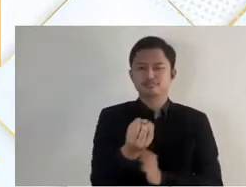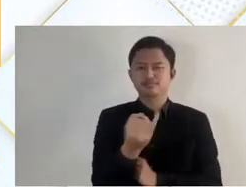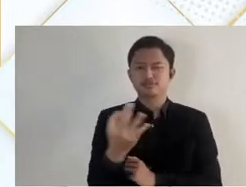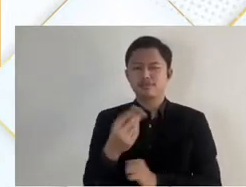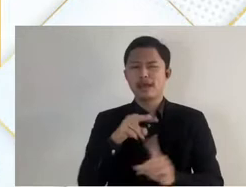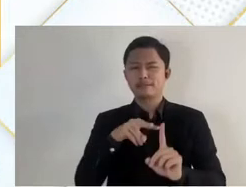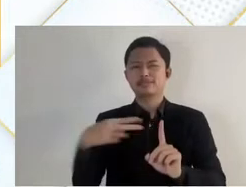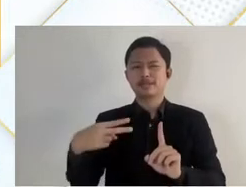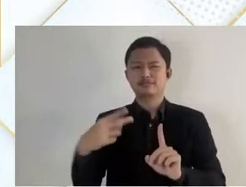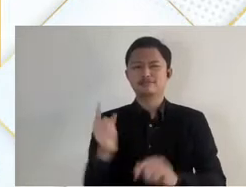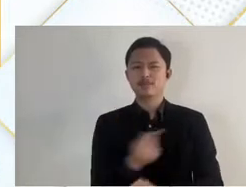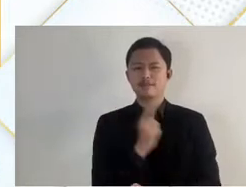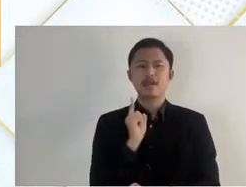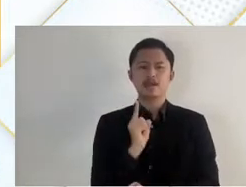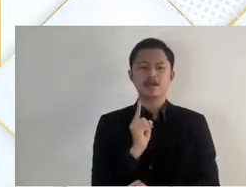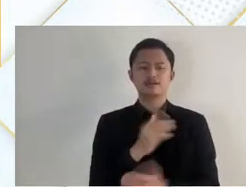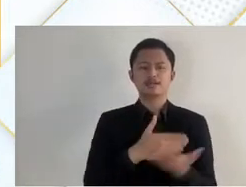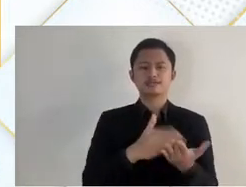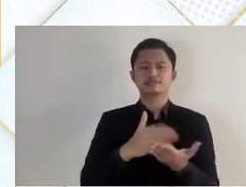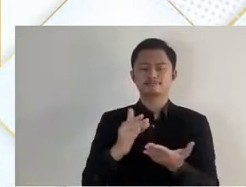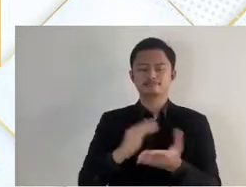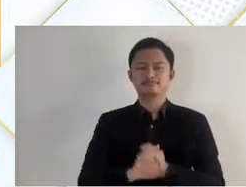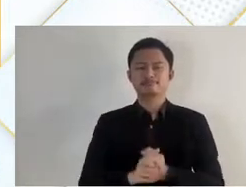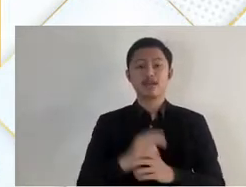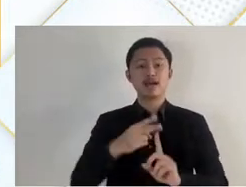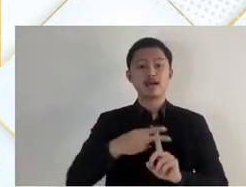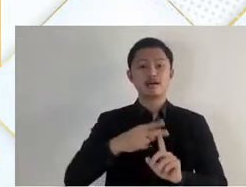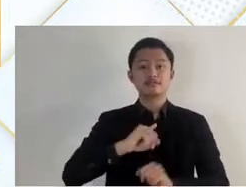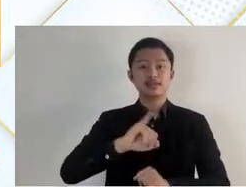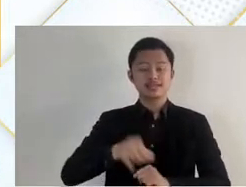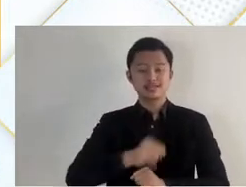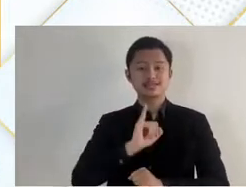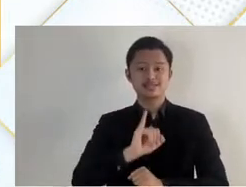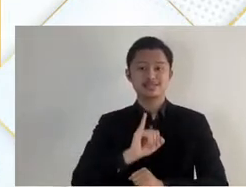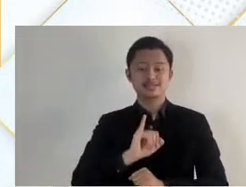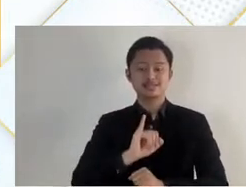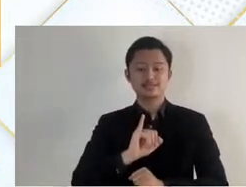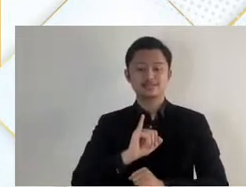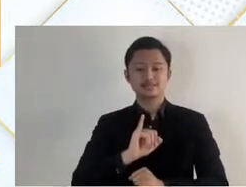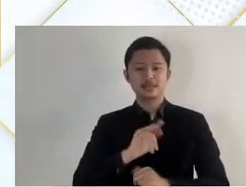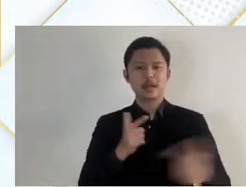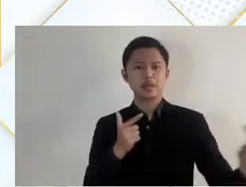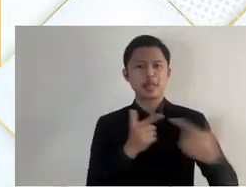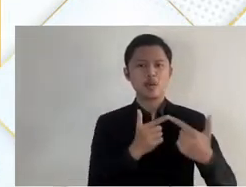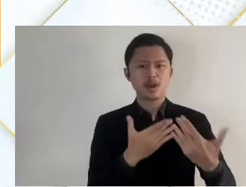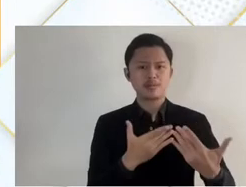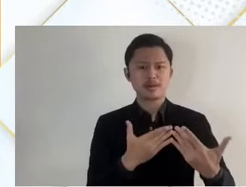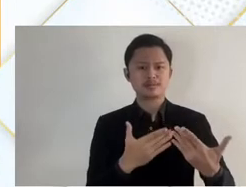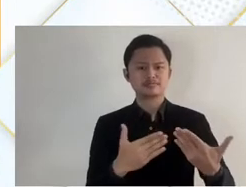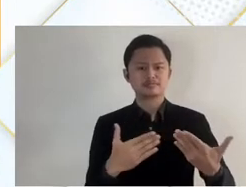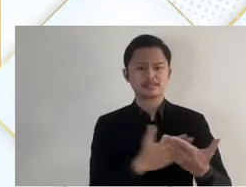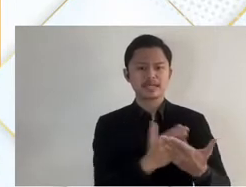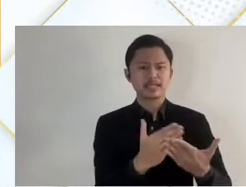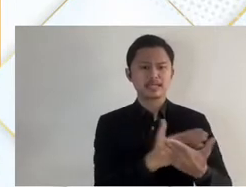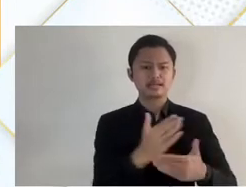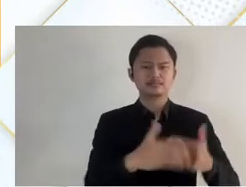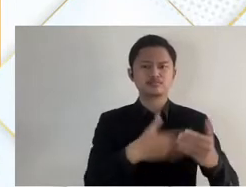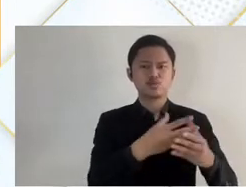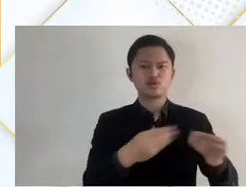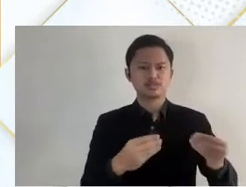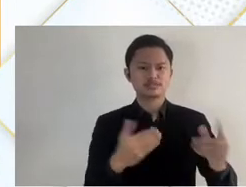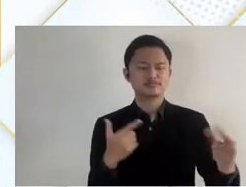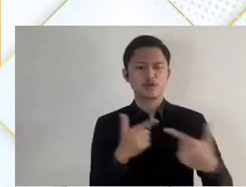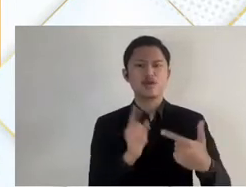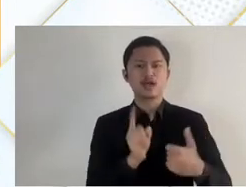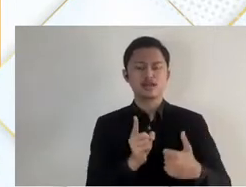that we have. Fiji is against exits without strategy, It